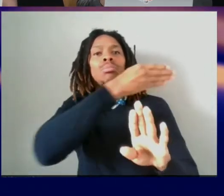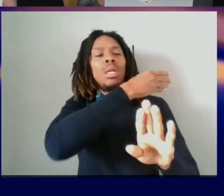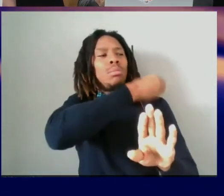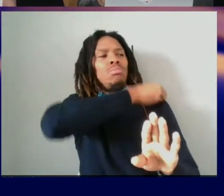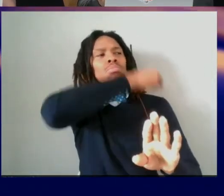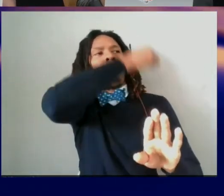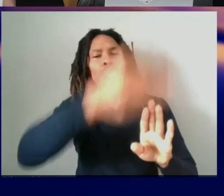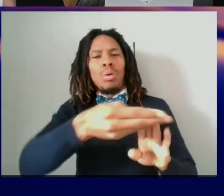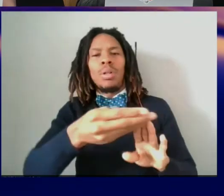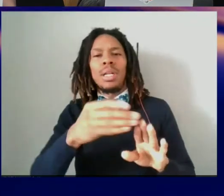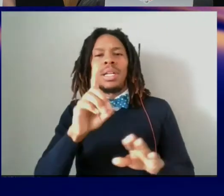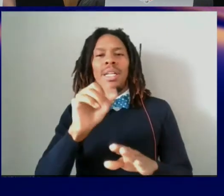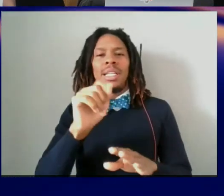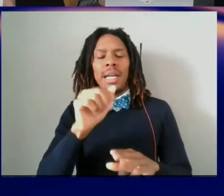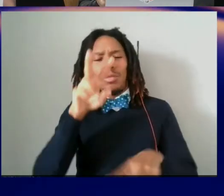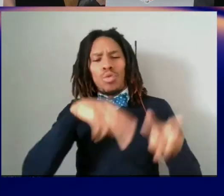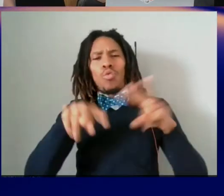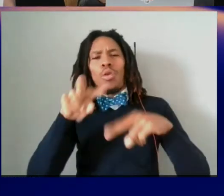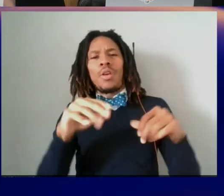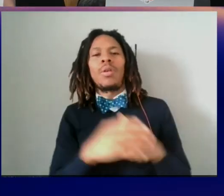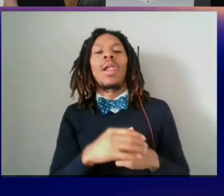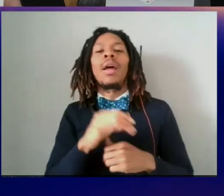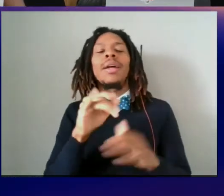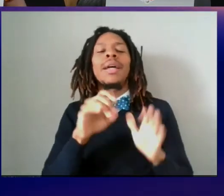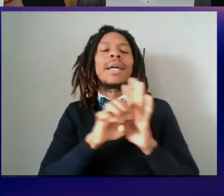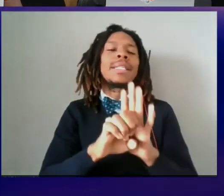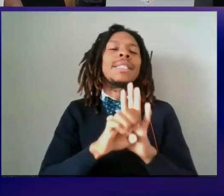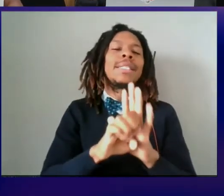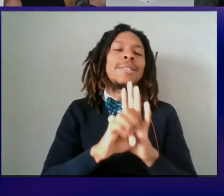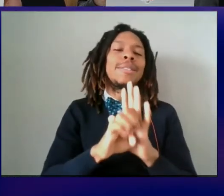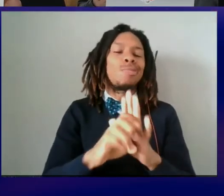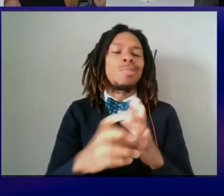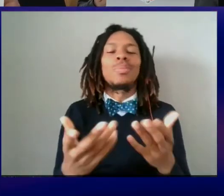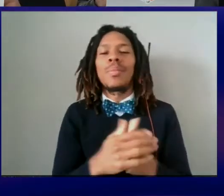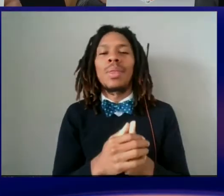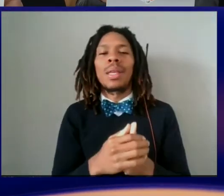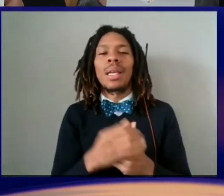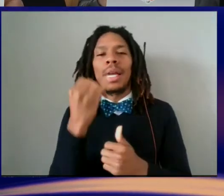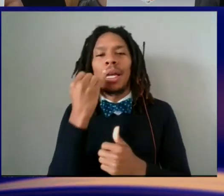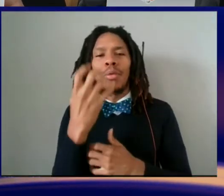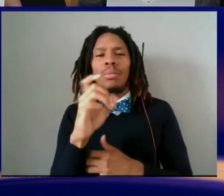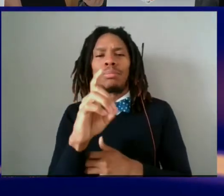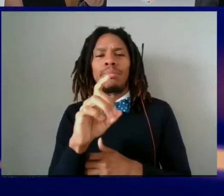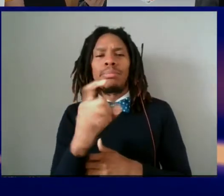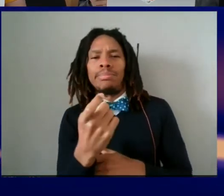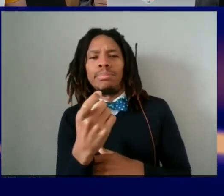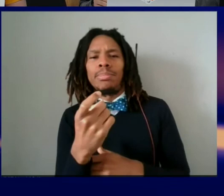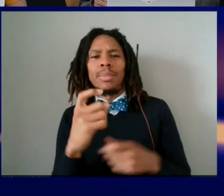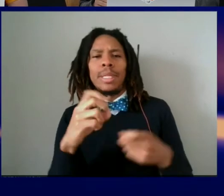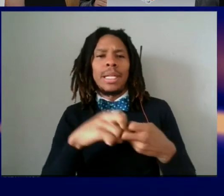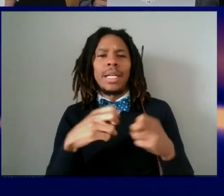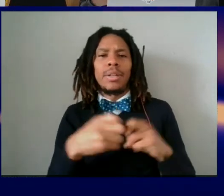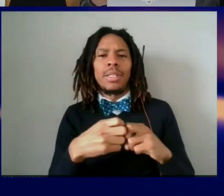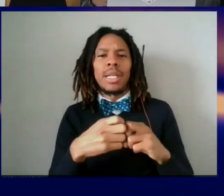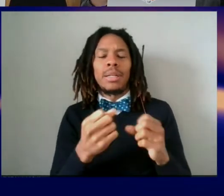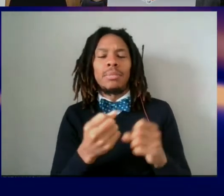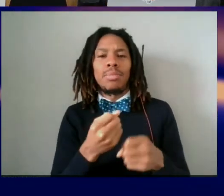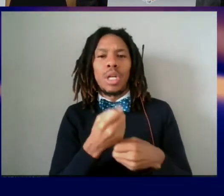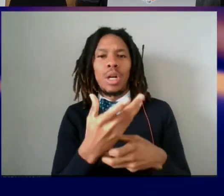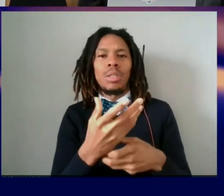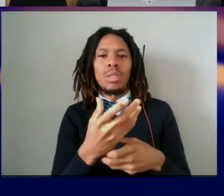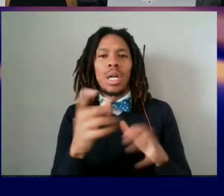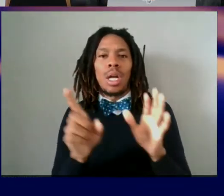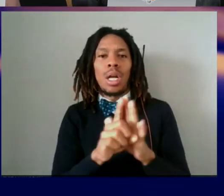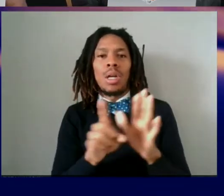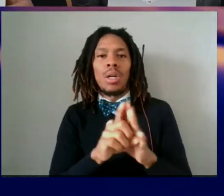review the data. So for example, if they were trying to diagnose an issue that caused an alarm, you can click on the alarm,